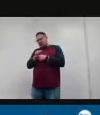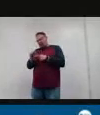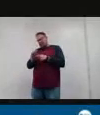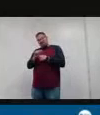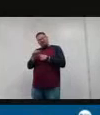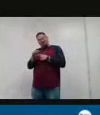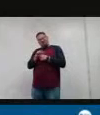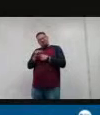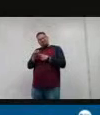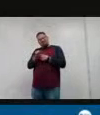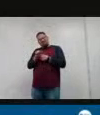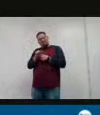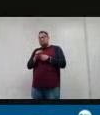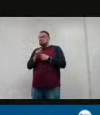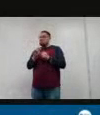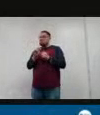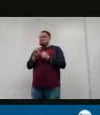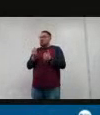Great.